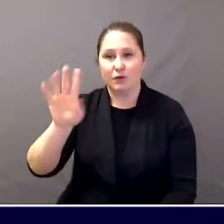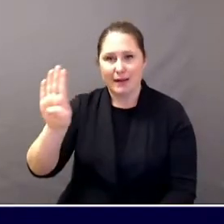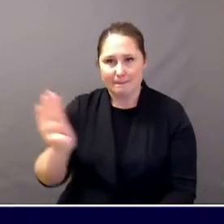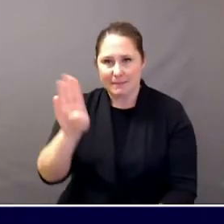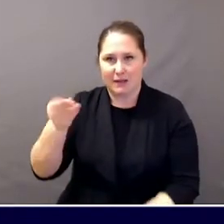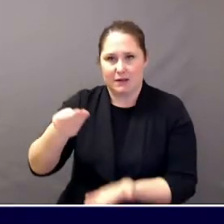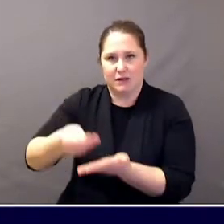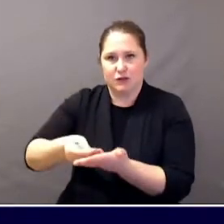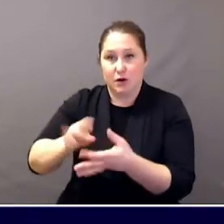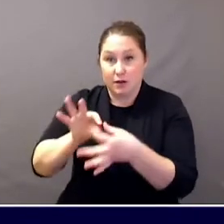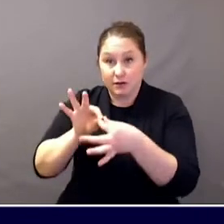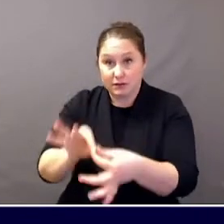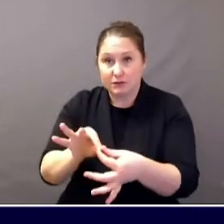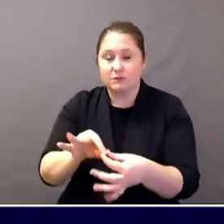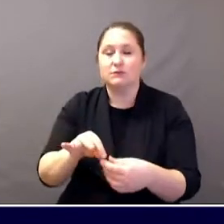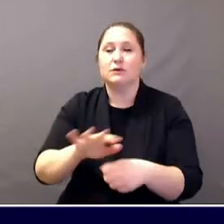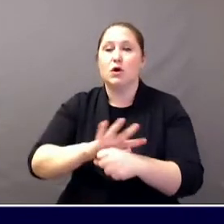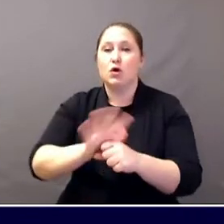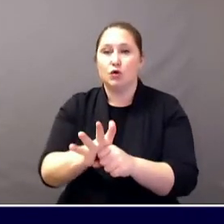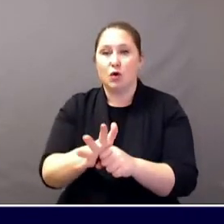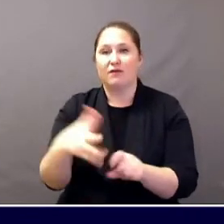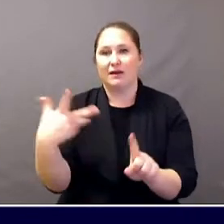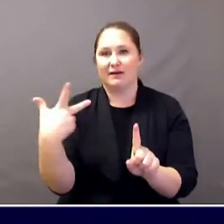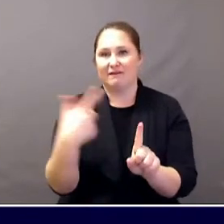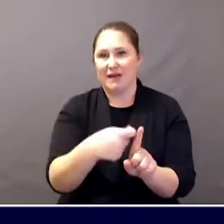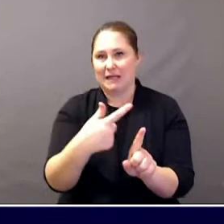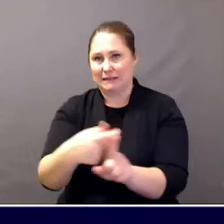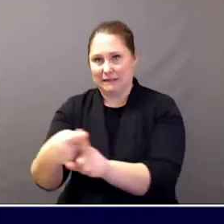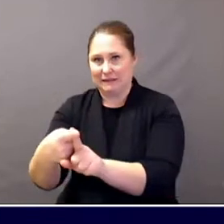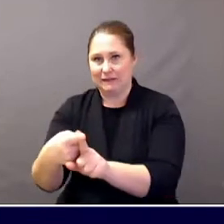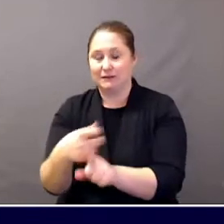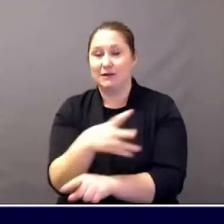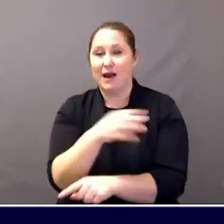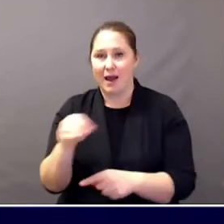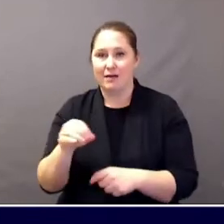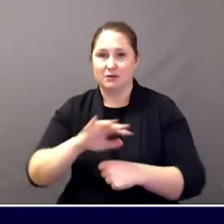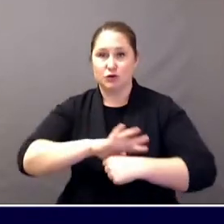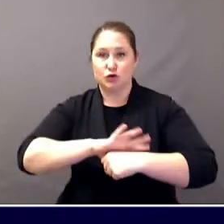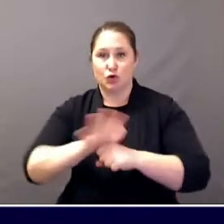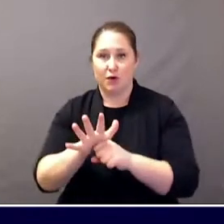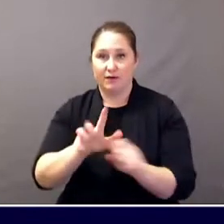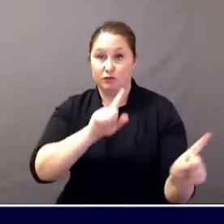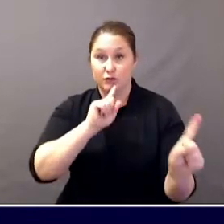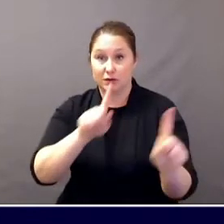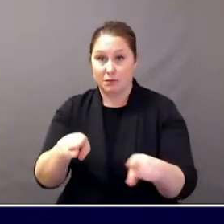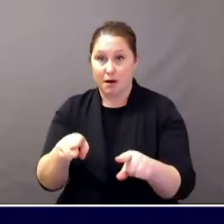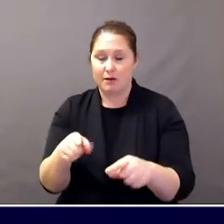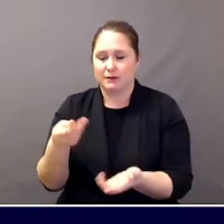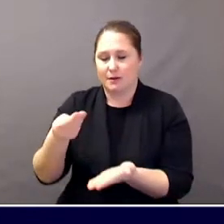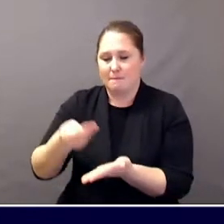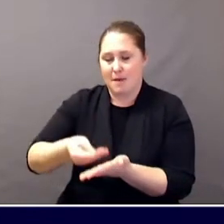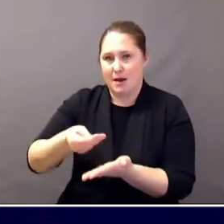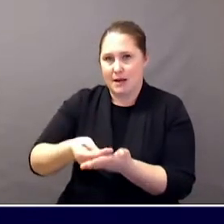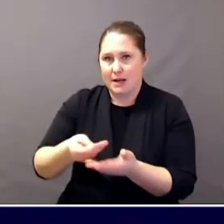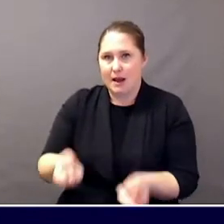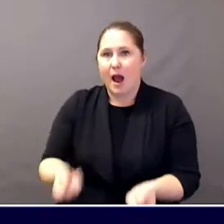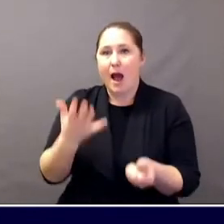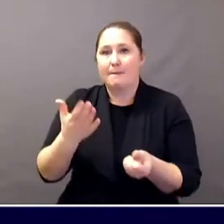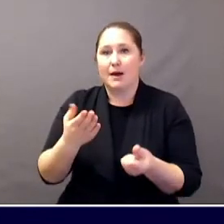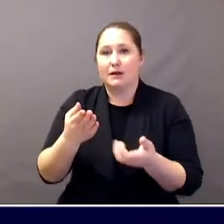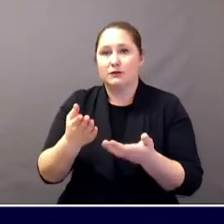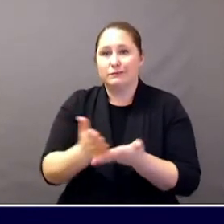vaccine distribution and COVID-19 response. I'm not sure what we'll be able to put that towards, how we'll be able to use it, but